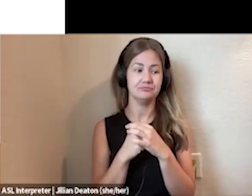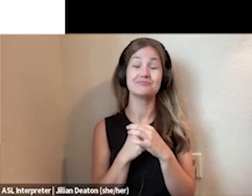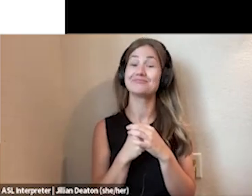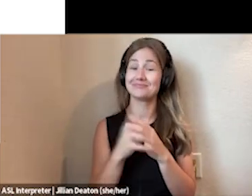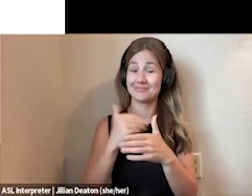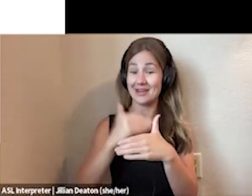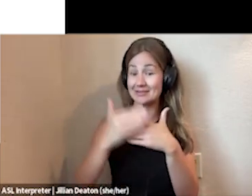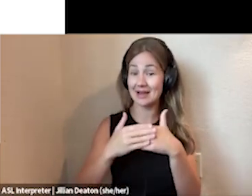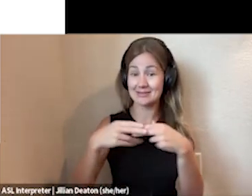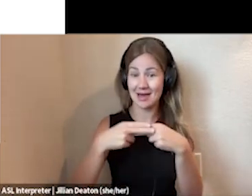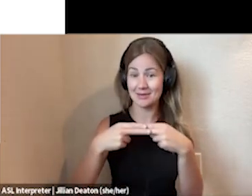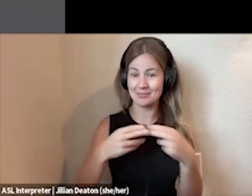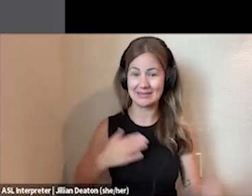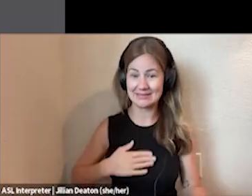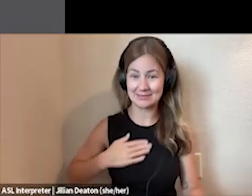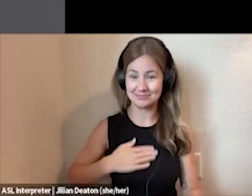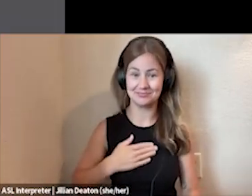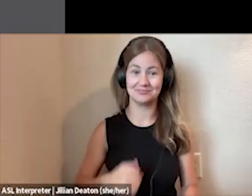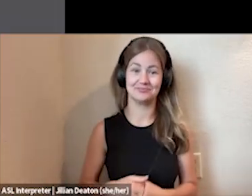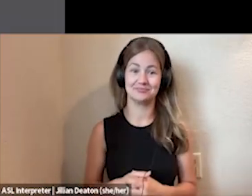Next slide, please.